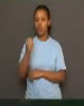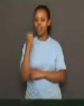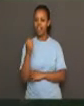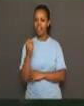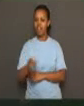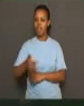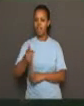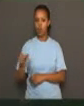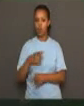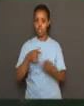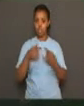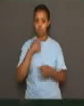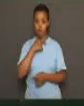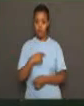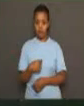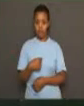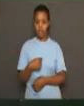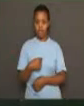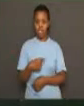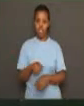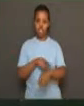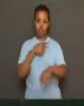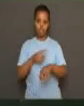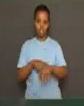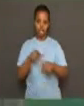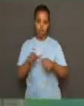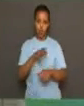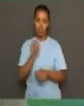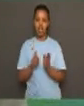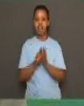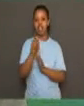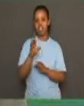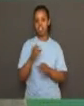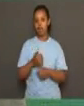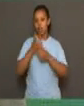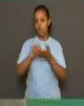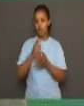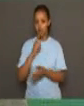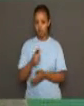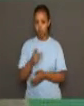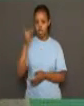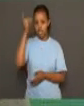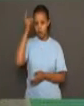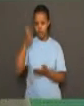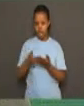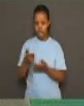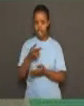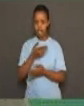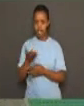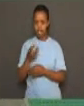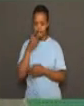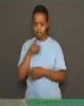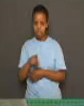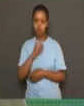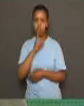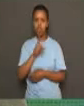faster members of the species to evolve and grow. Darwin noticed the differences that